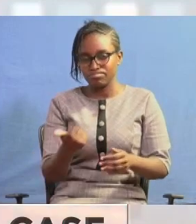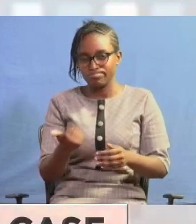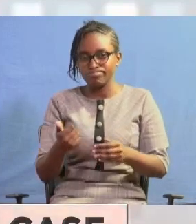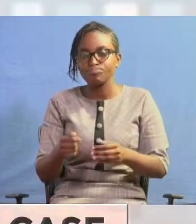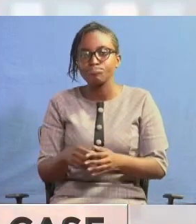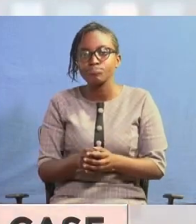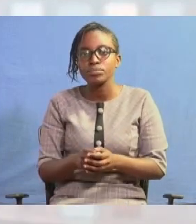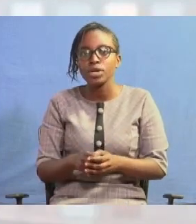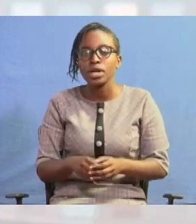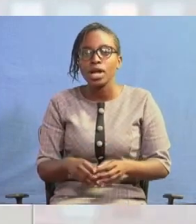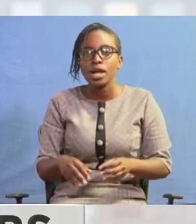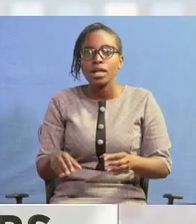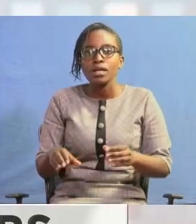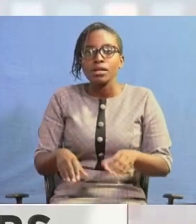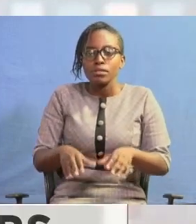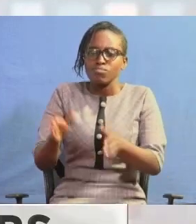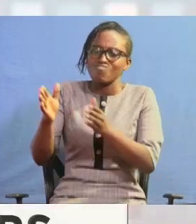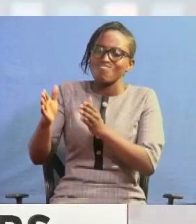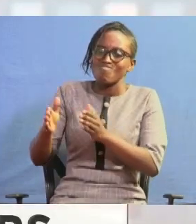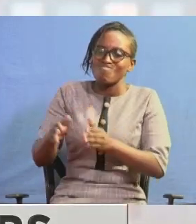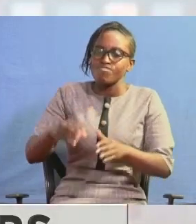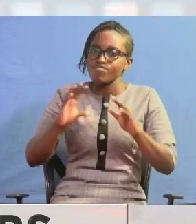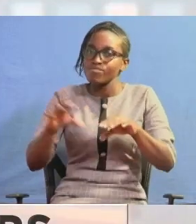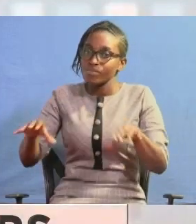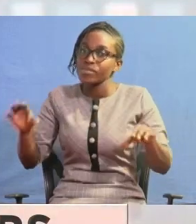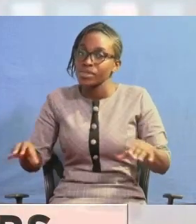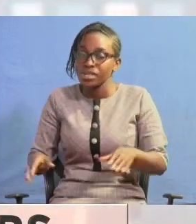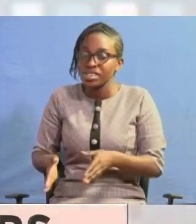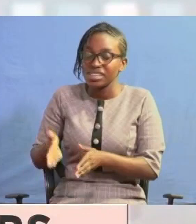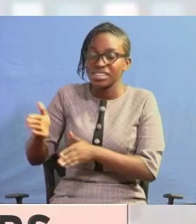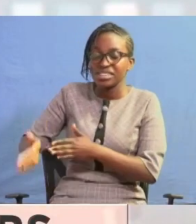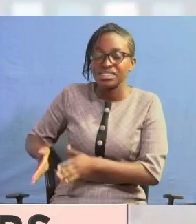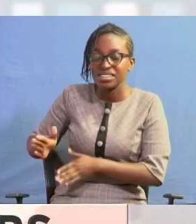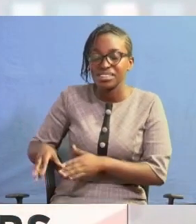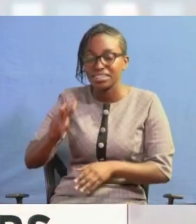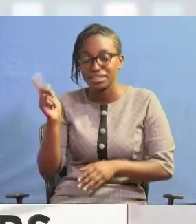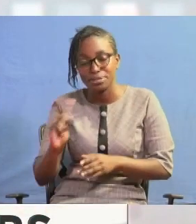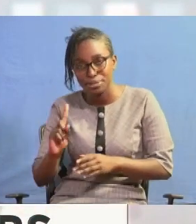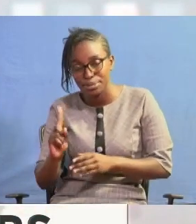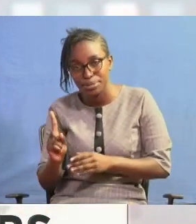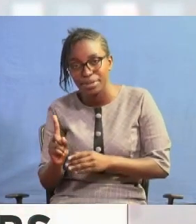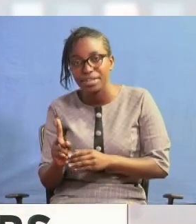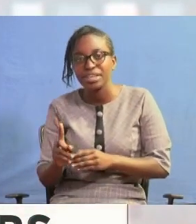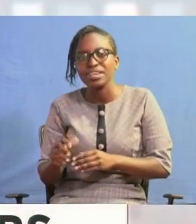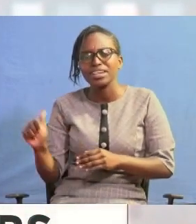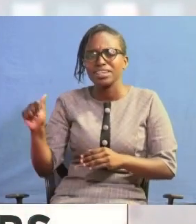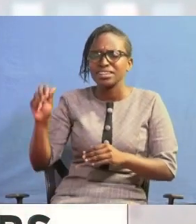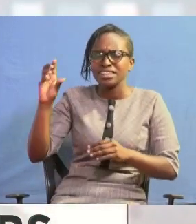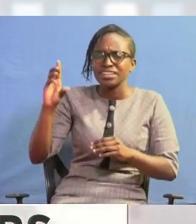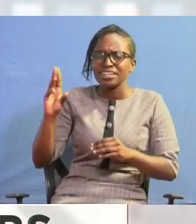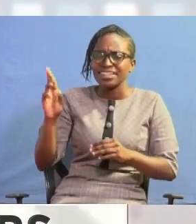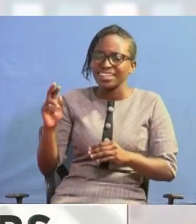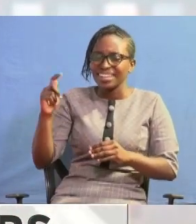travel dealers and kiosk owners along the Nairobi Mombasa highway in Syokimau, Mlolongo and Athi River are at a risk